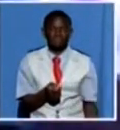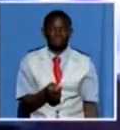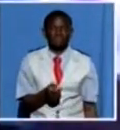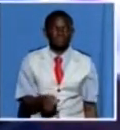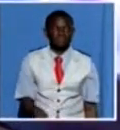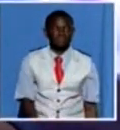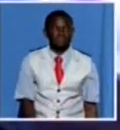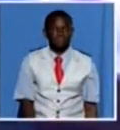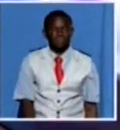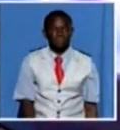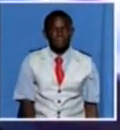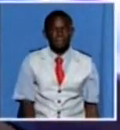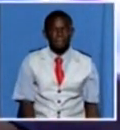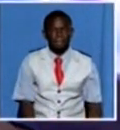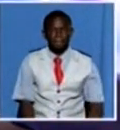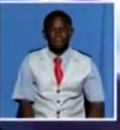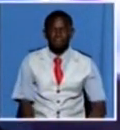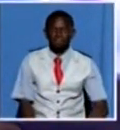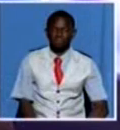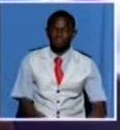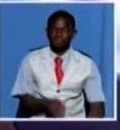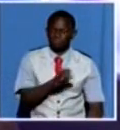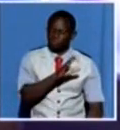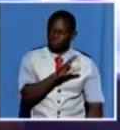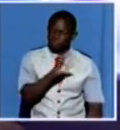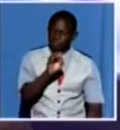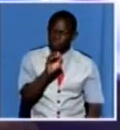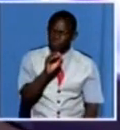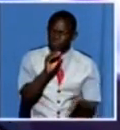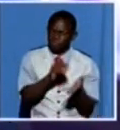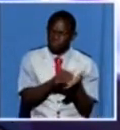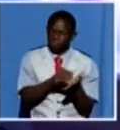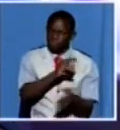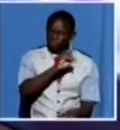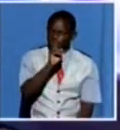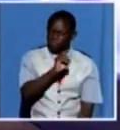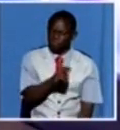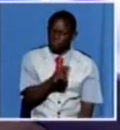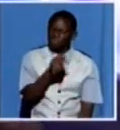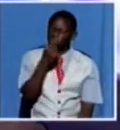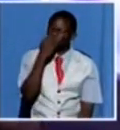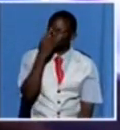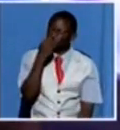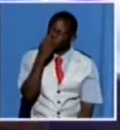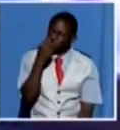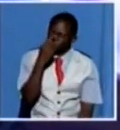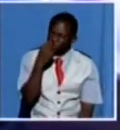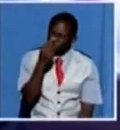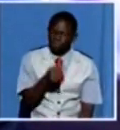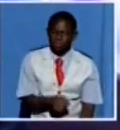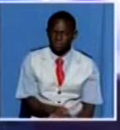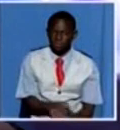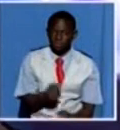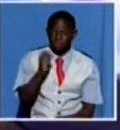people. That $500,000, you can't even buy the software for you to propel the toll plaza like Michael Chilufya